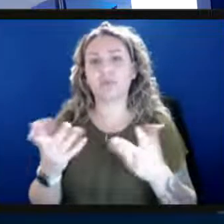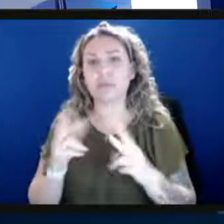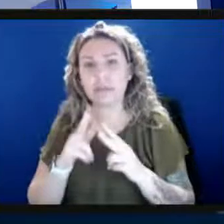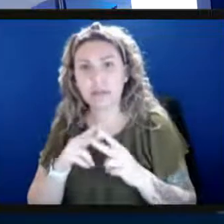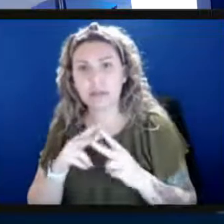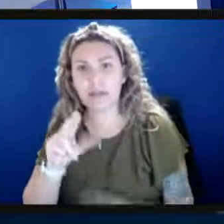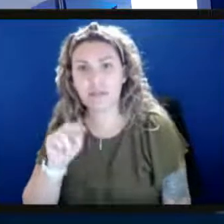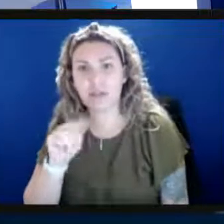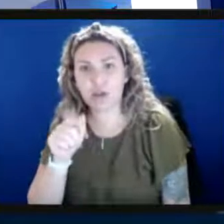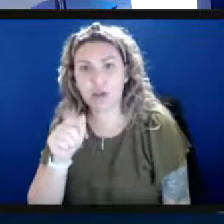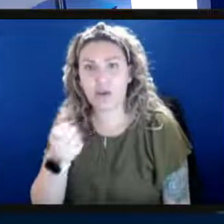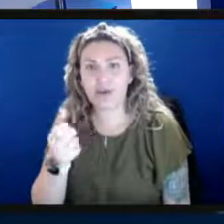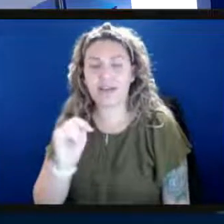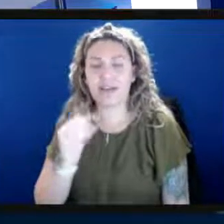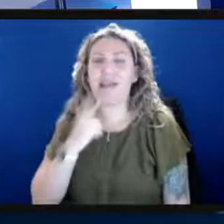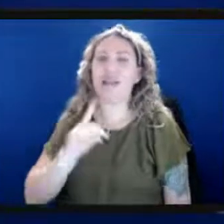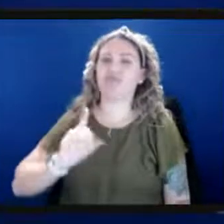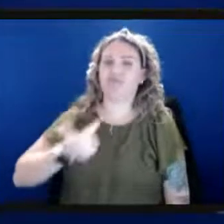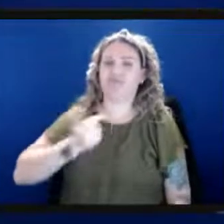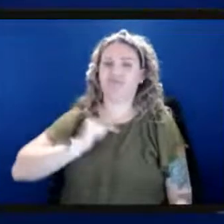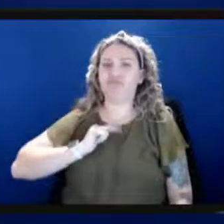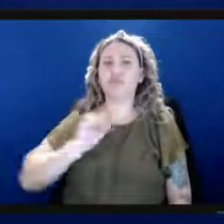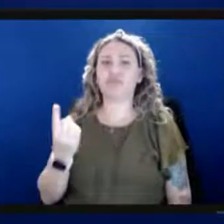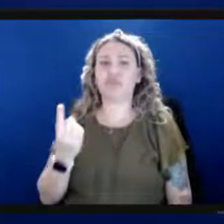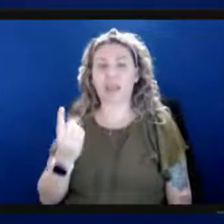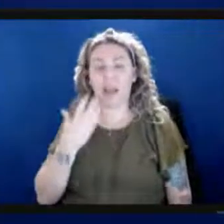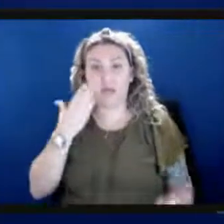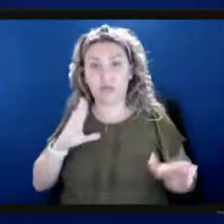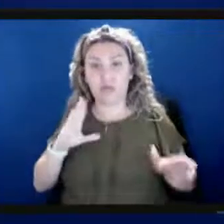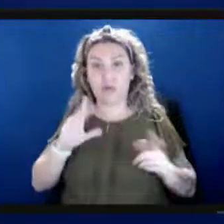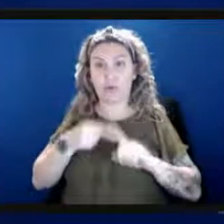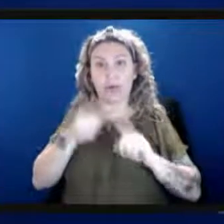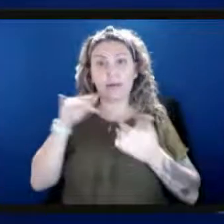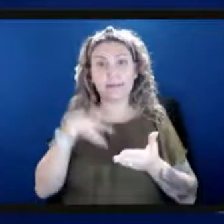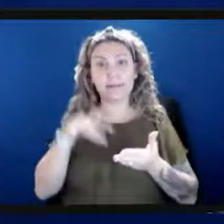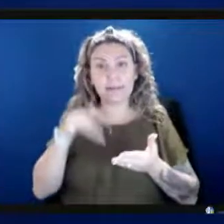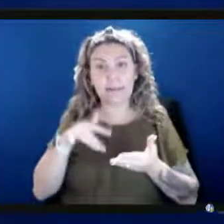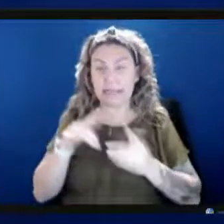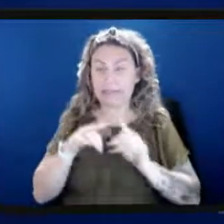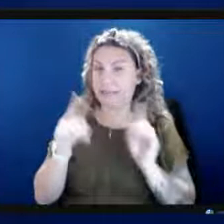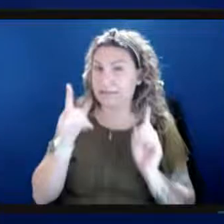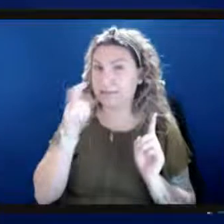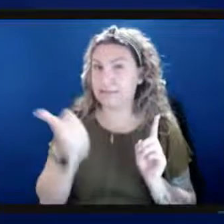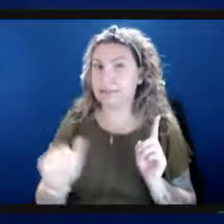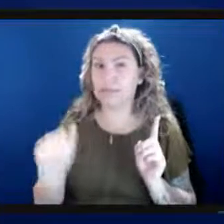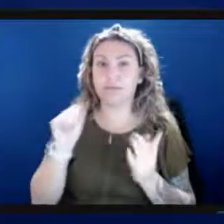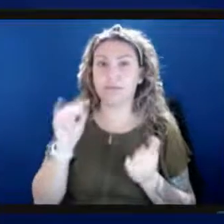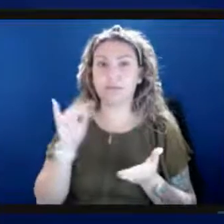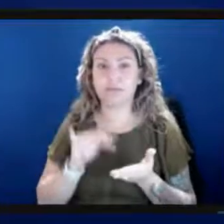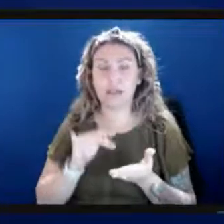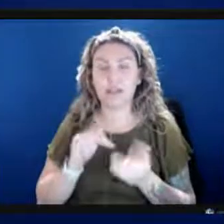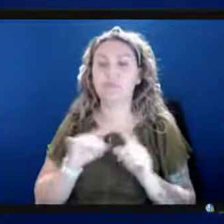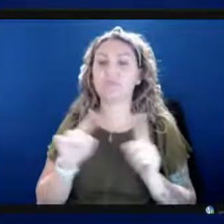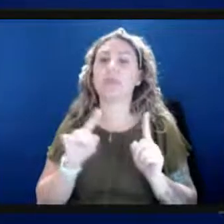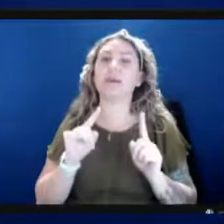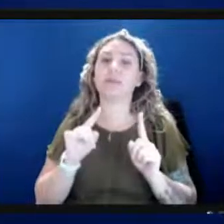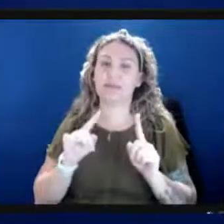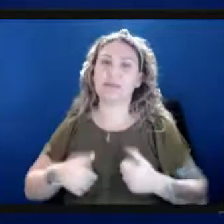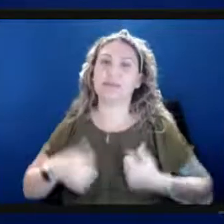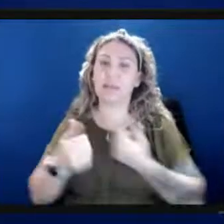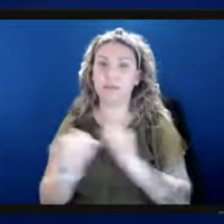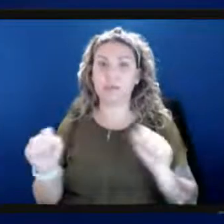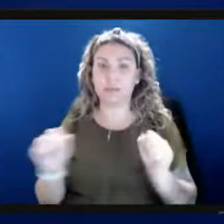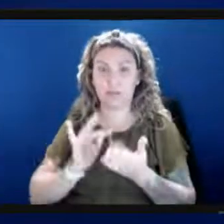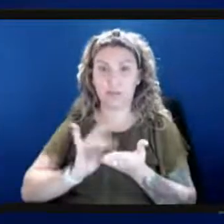I can go first. Please, yeah. I don't know about the studies. I haven't seen any studies like that, but it is a life-saving medication. Just as